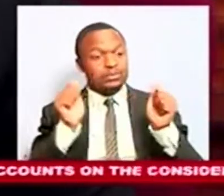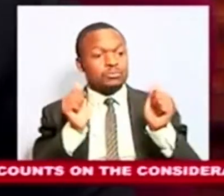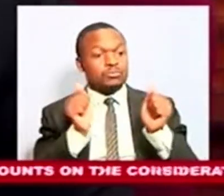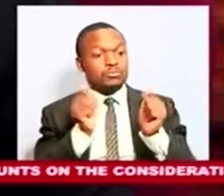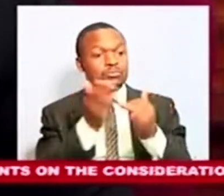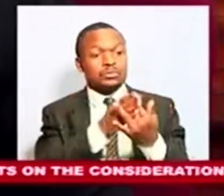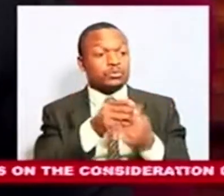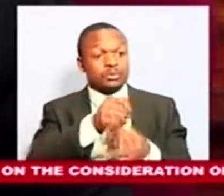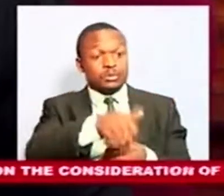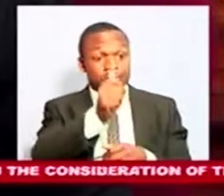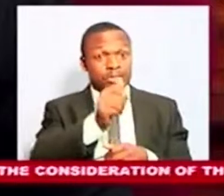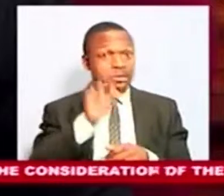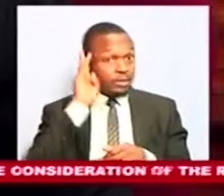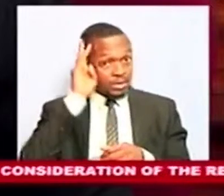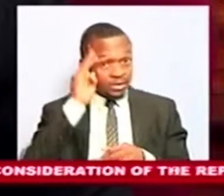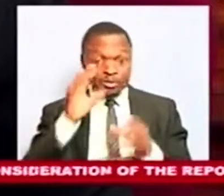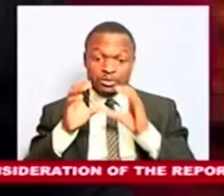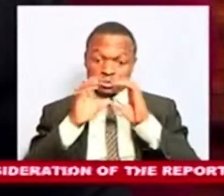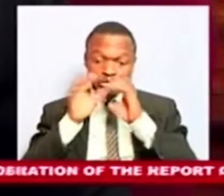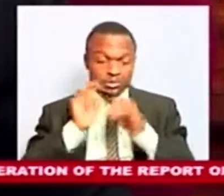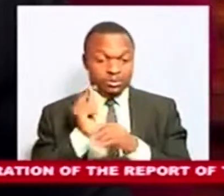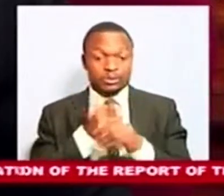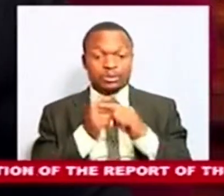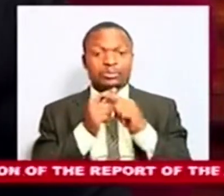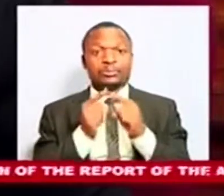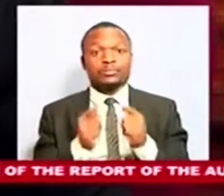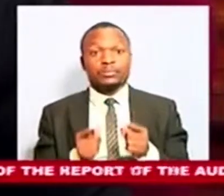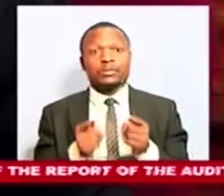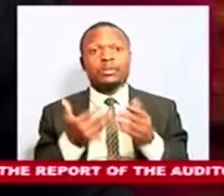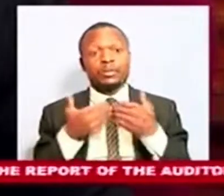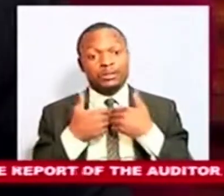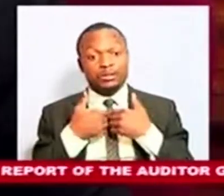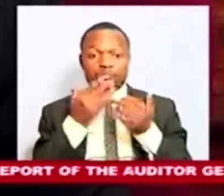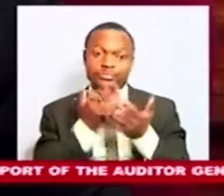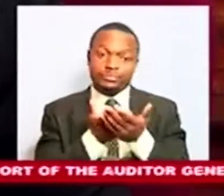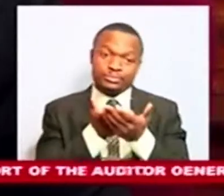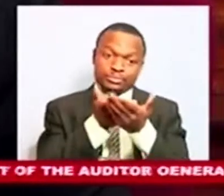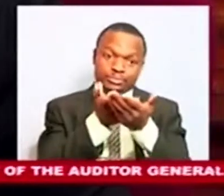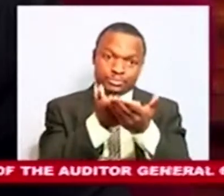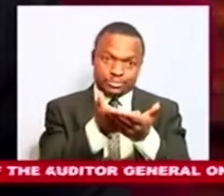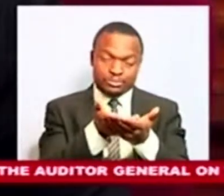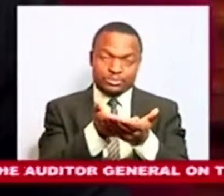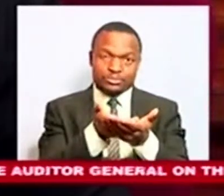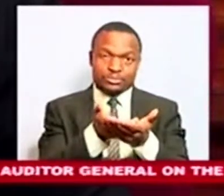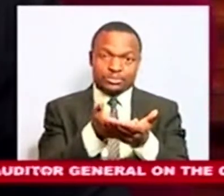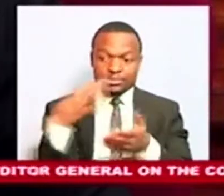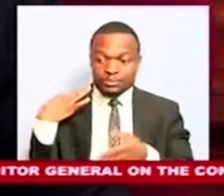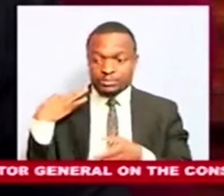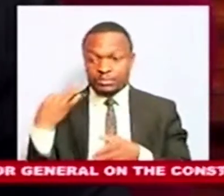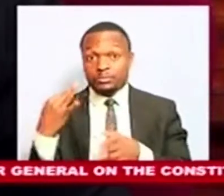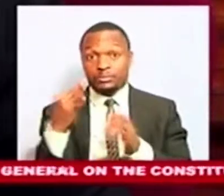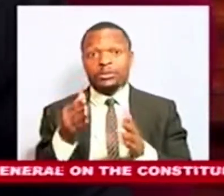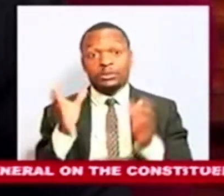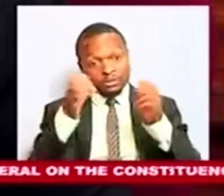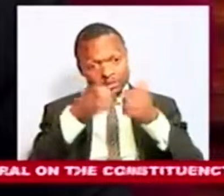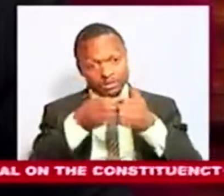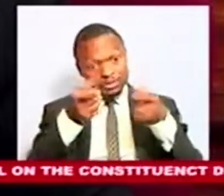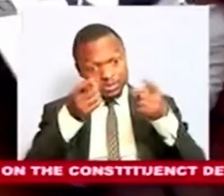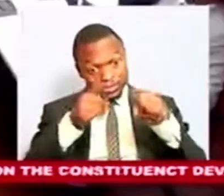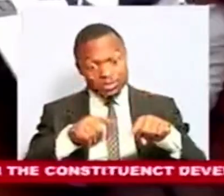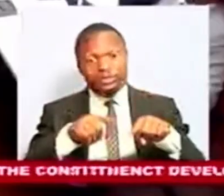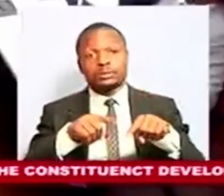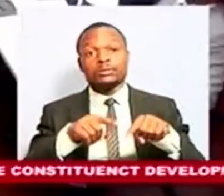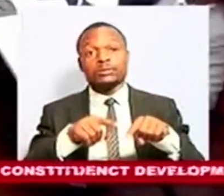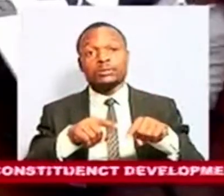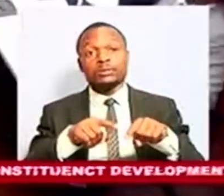ministry, which they communicated to us. But meanwhile, we had submitted the applicants to the bank. When